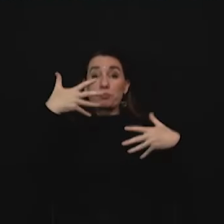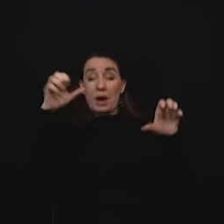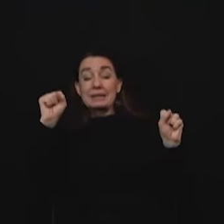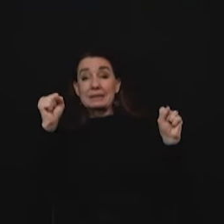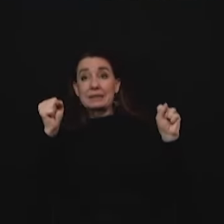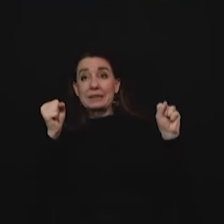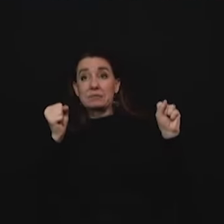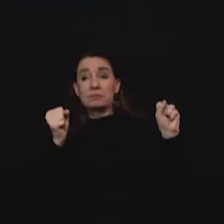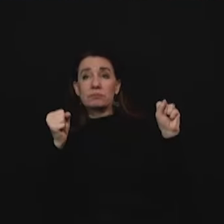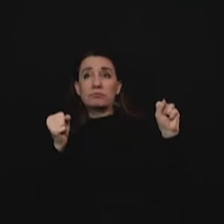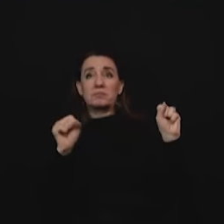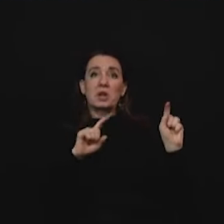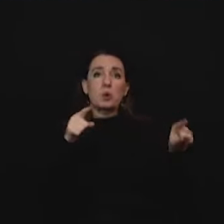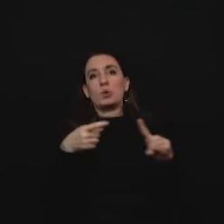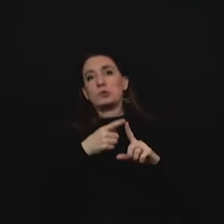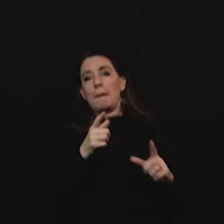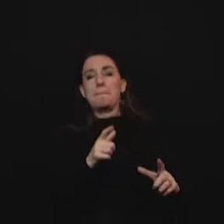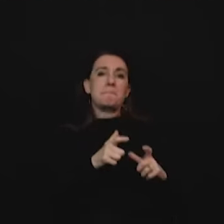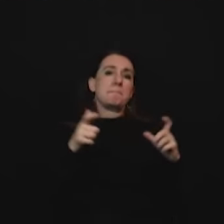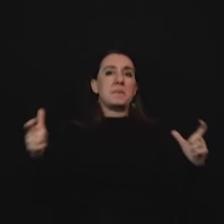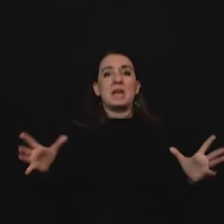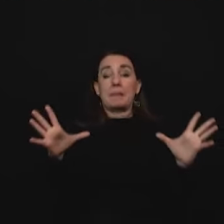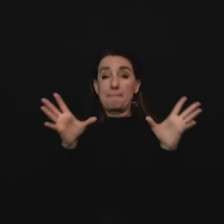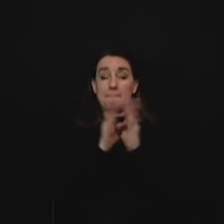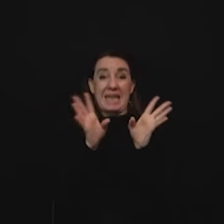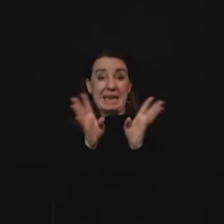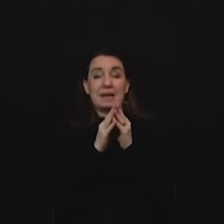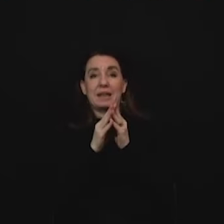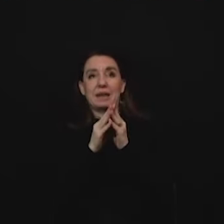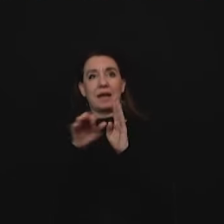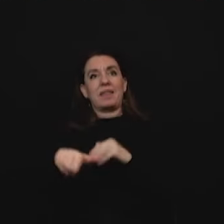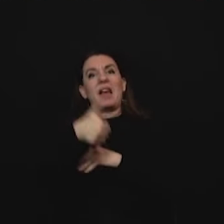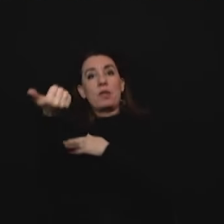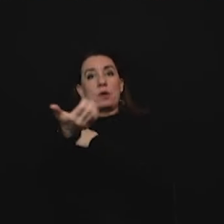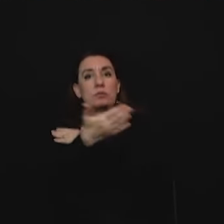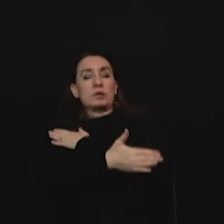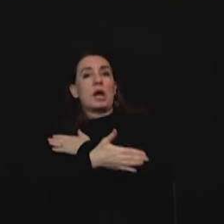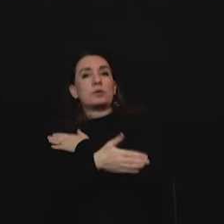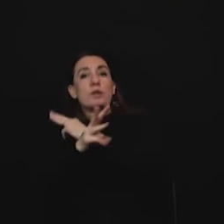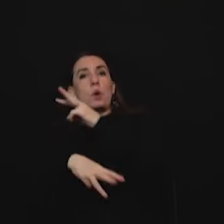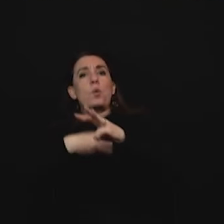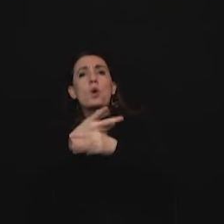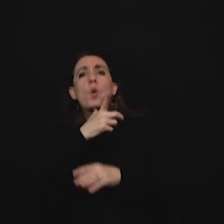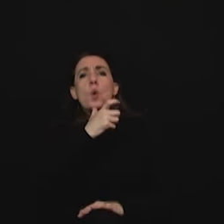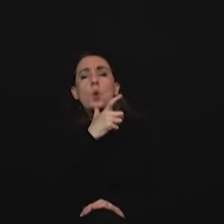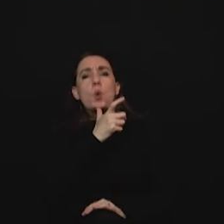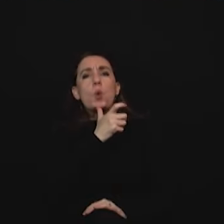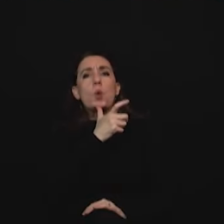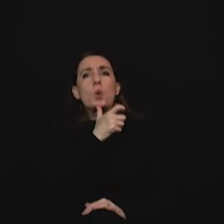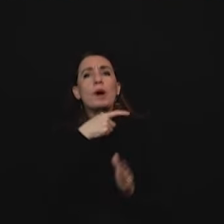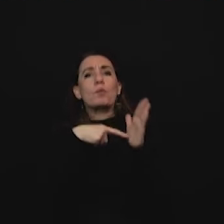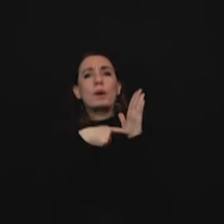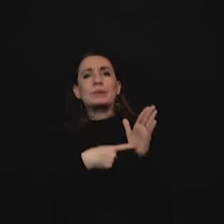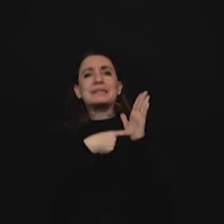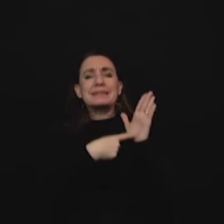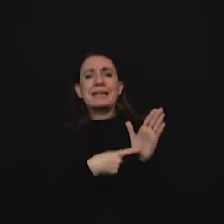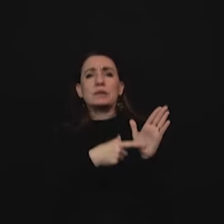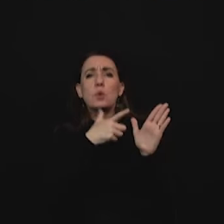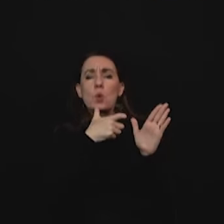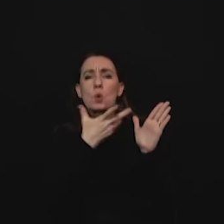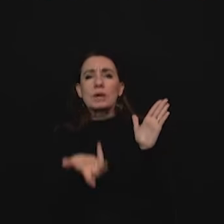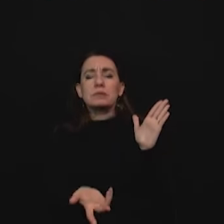to, say he goes to some big meeting somewhere else in the world, who does he represent? Or could be